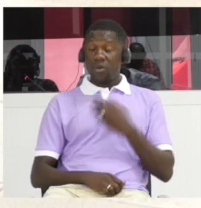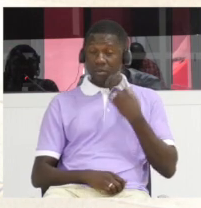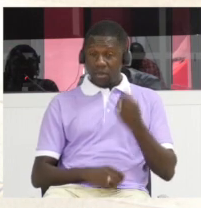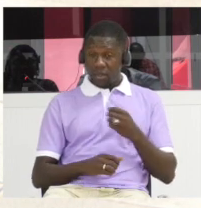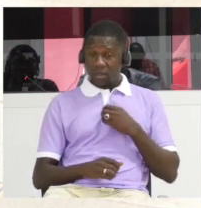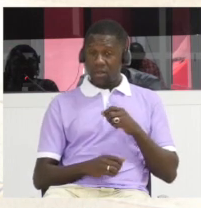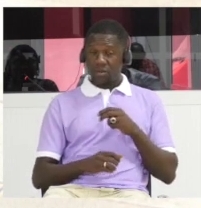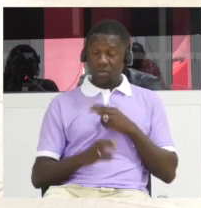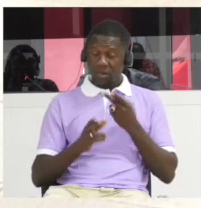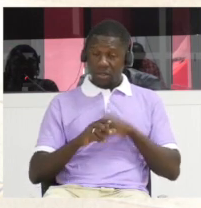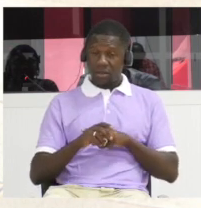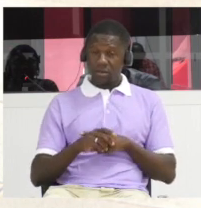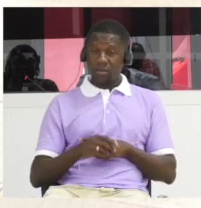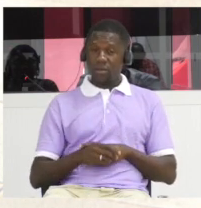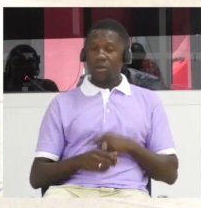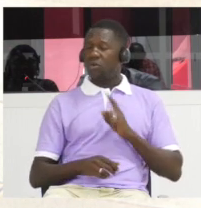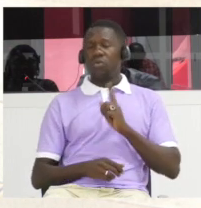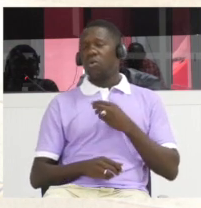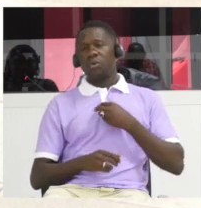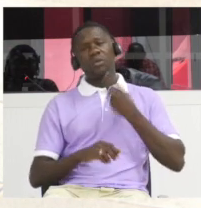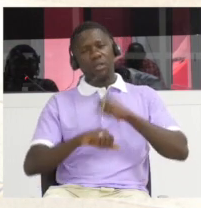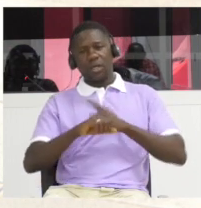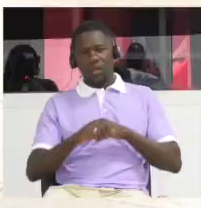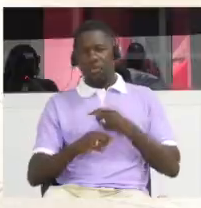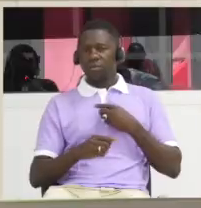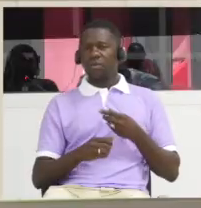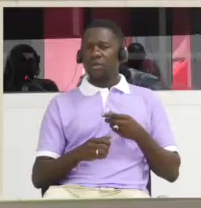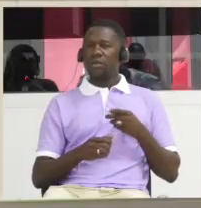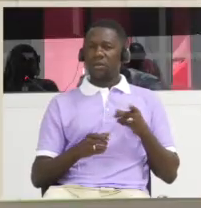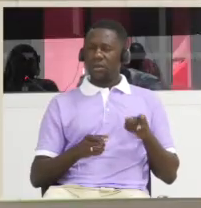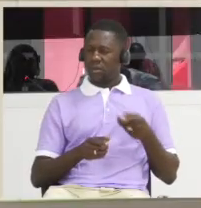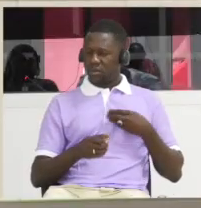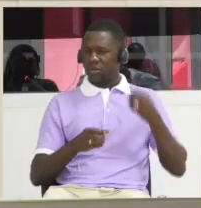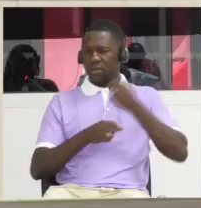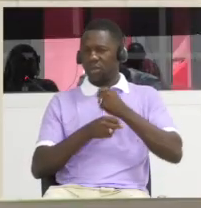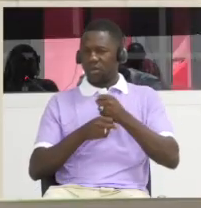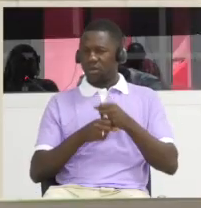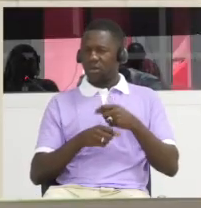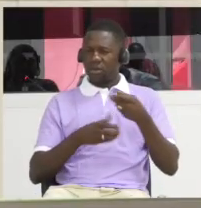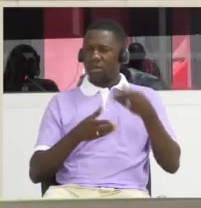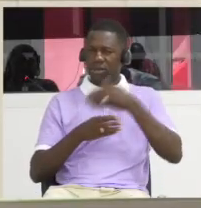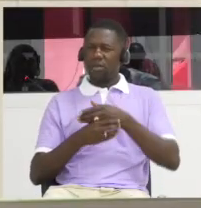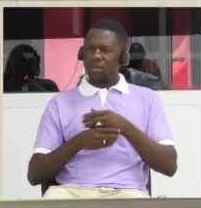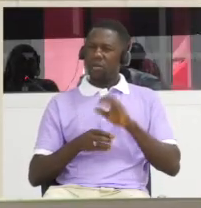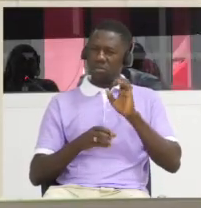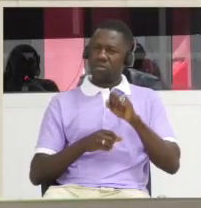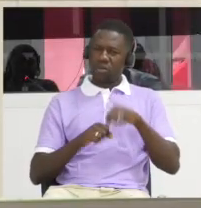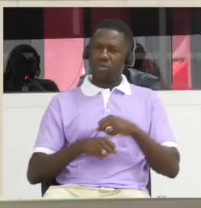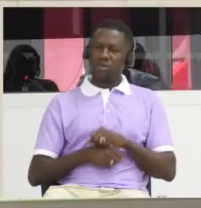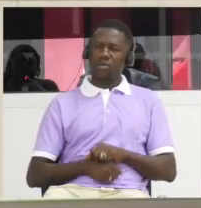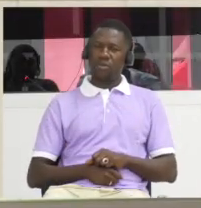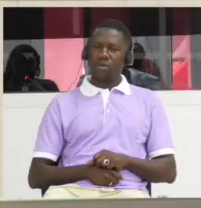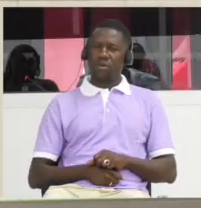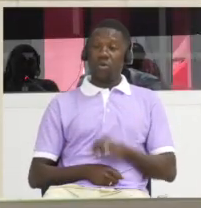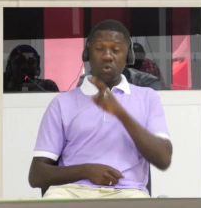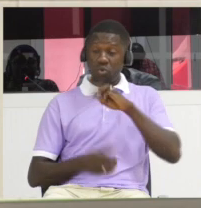time the coup took place, it had already been amalgamated. That's why I said it could have. Or you mean in 1994, it could have been. Yeah.